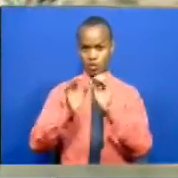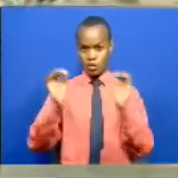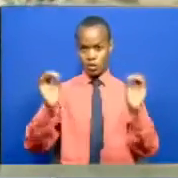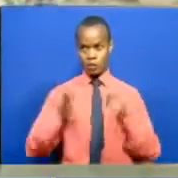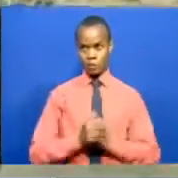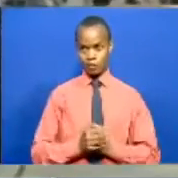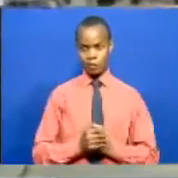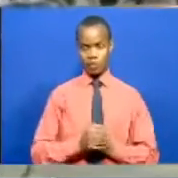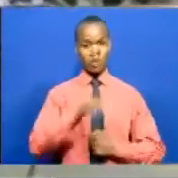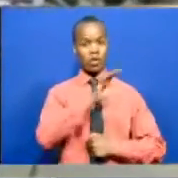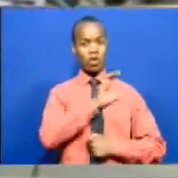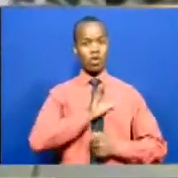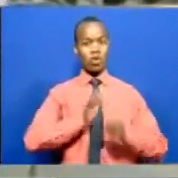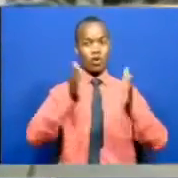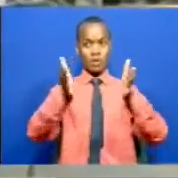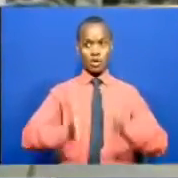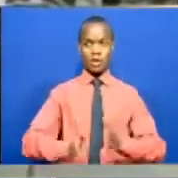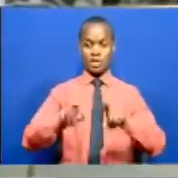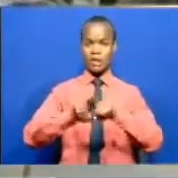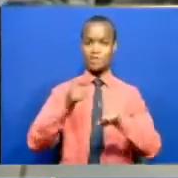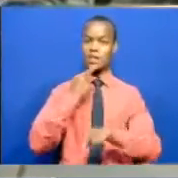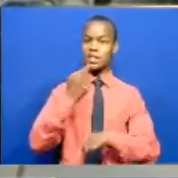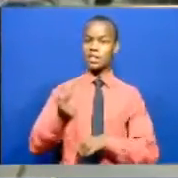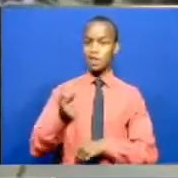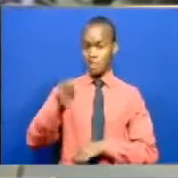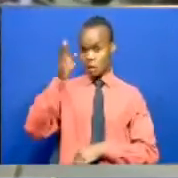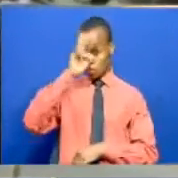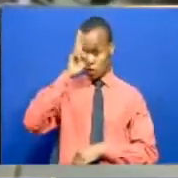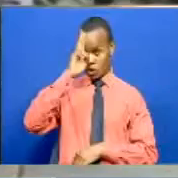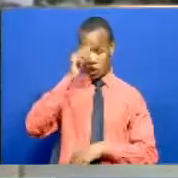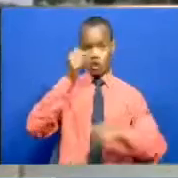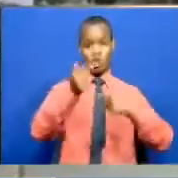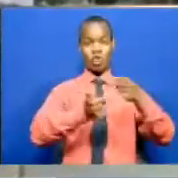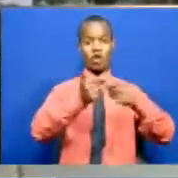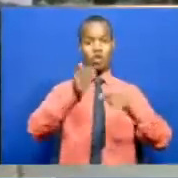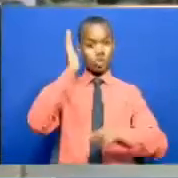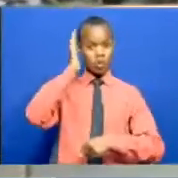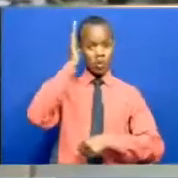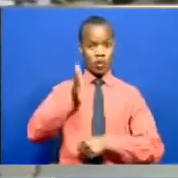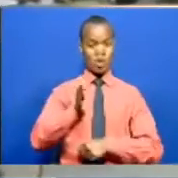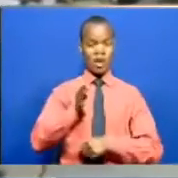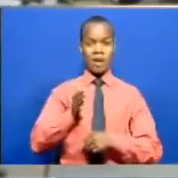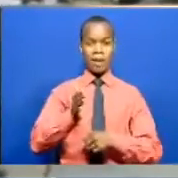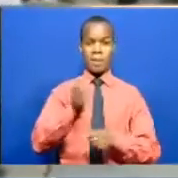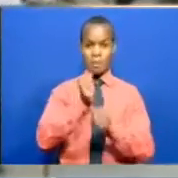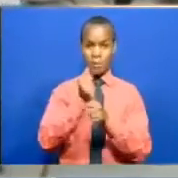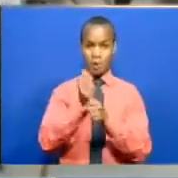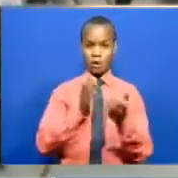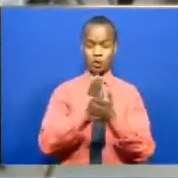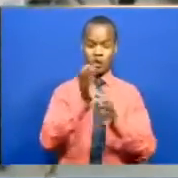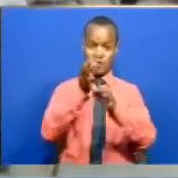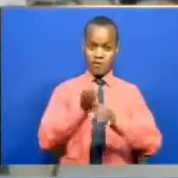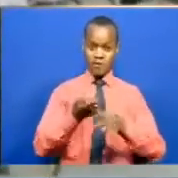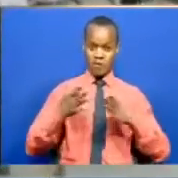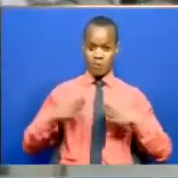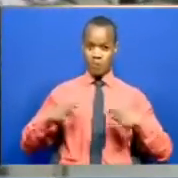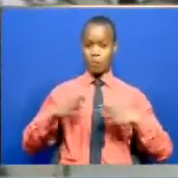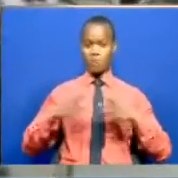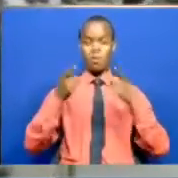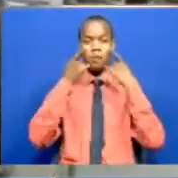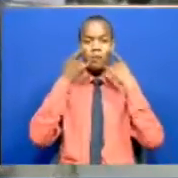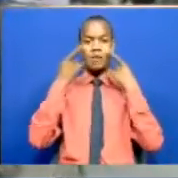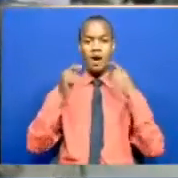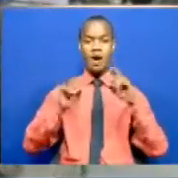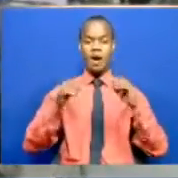regional commissioner cautioned that security agencies will continue enforcing mandatory wearing of face masks while in public places